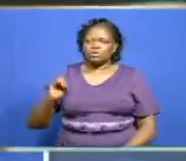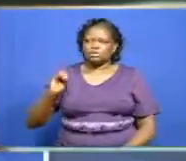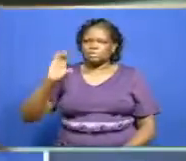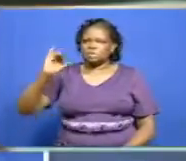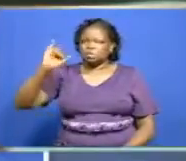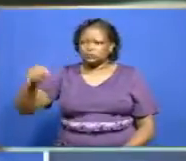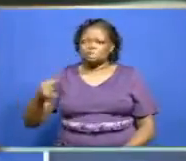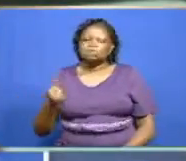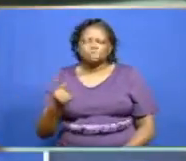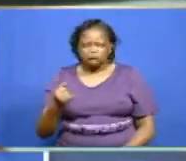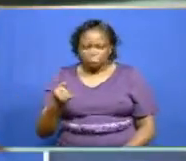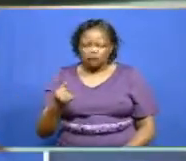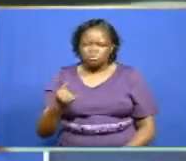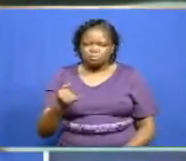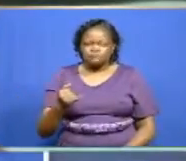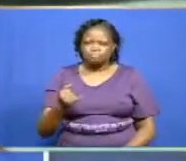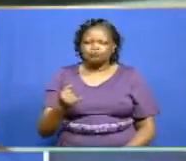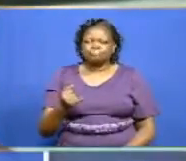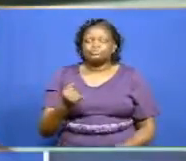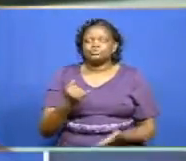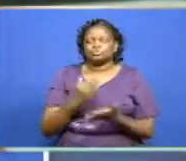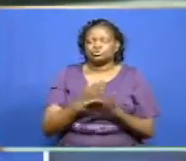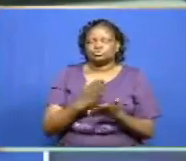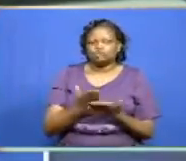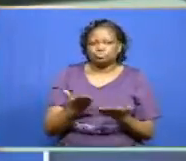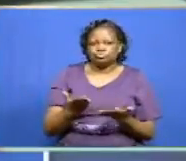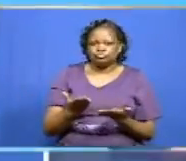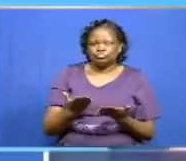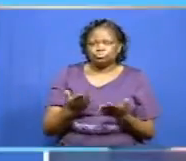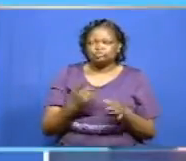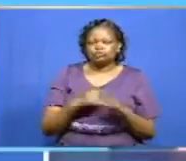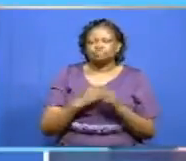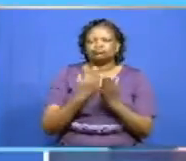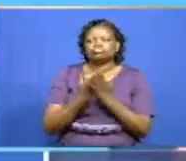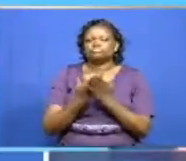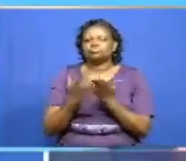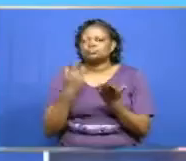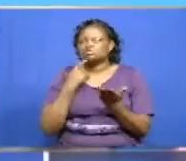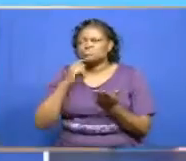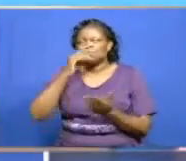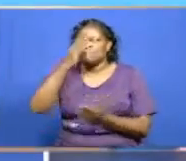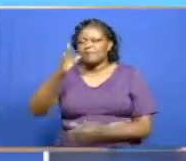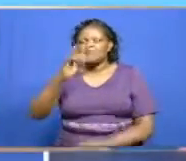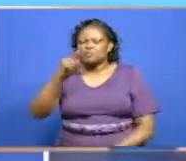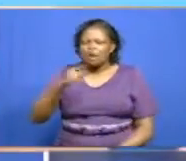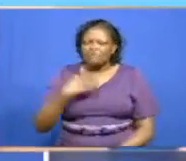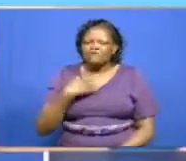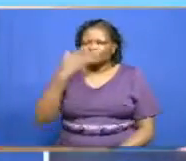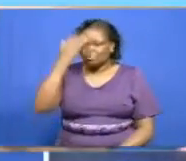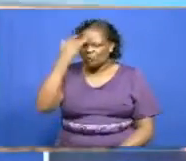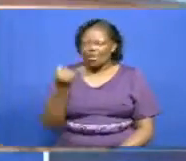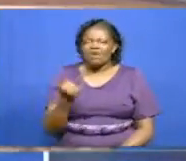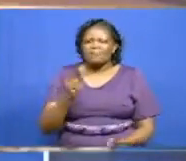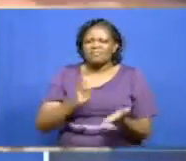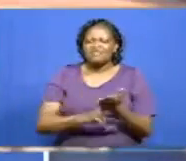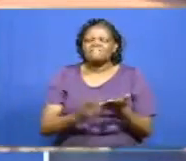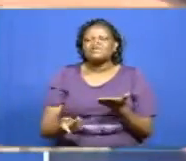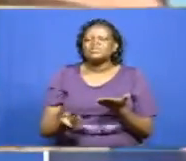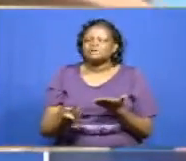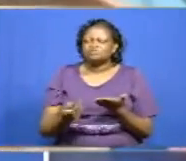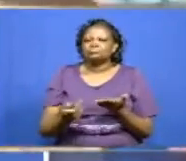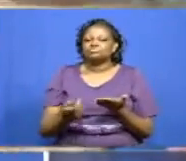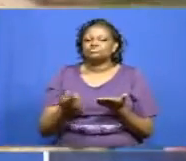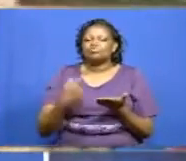David Maraga, on the strength of 6 petitions faulting Parliament for failing to enact laws that affect the 2/3 gender